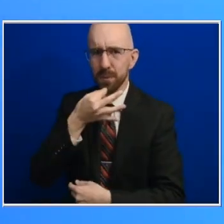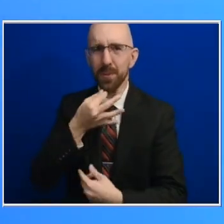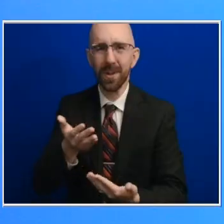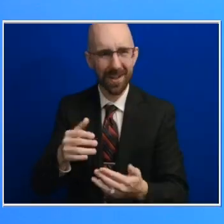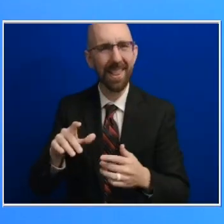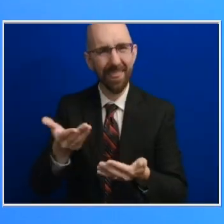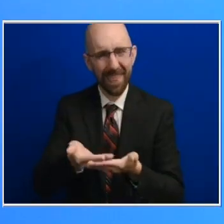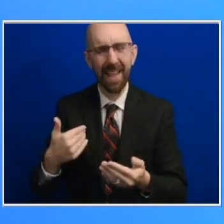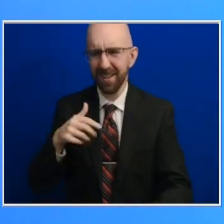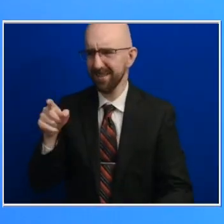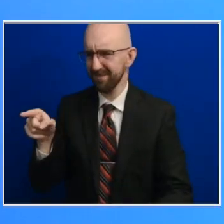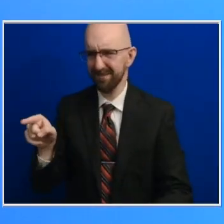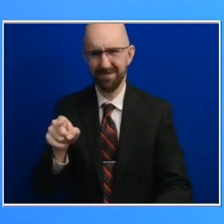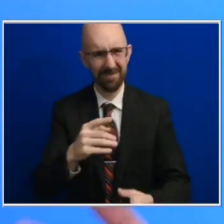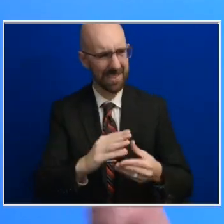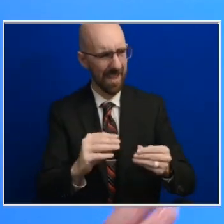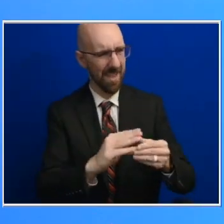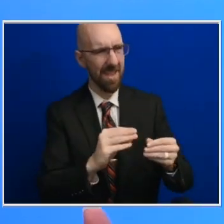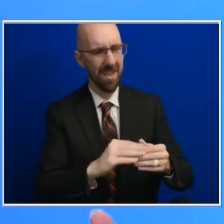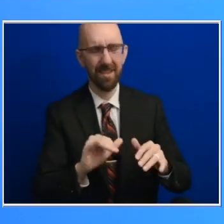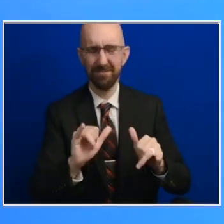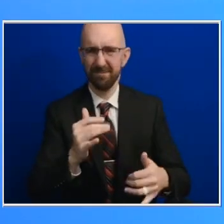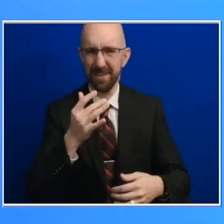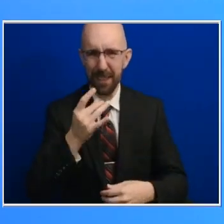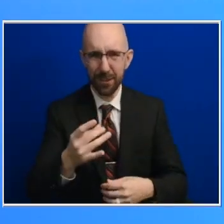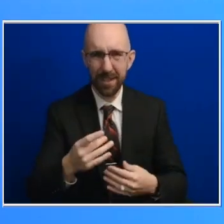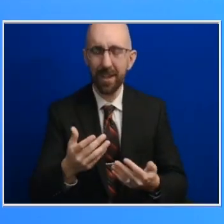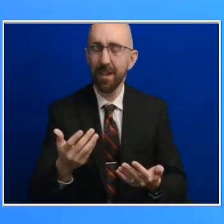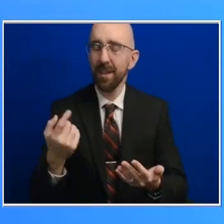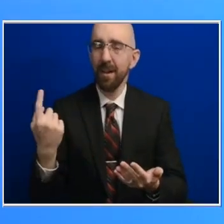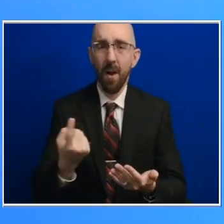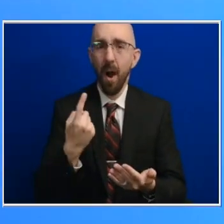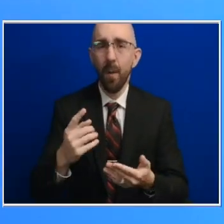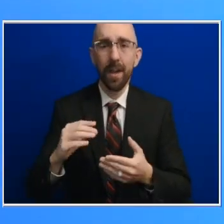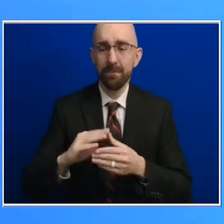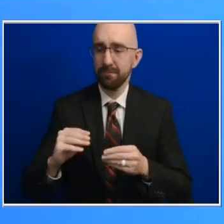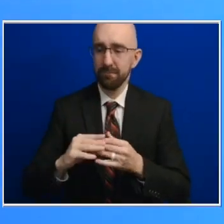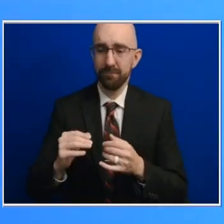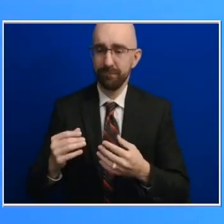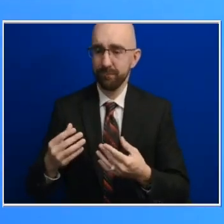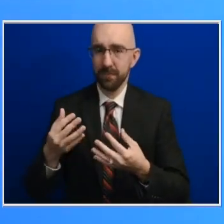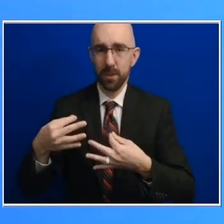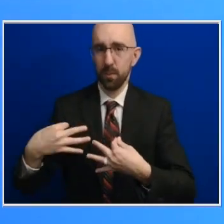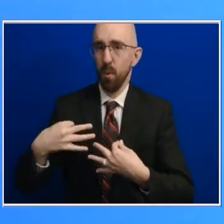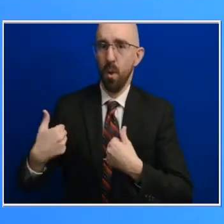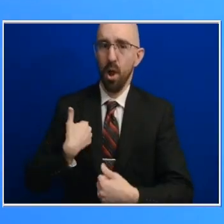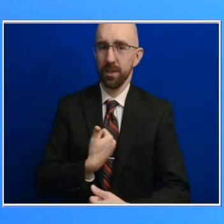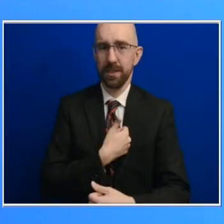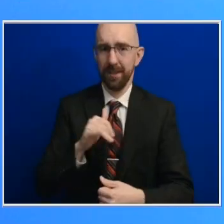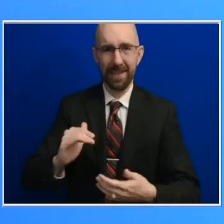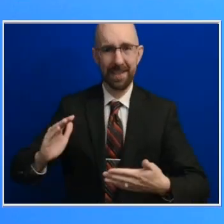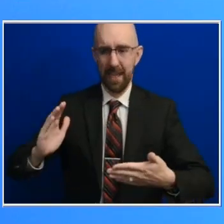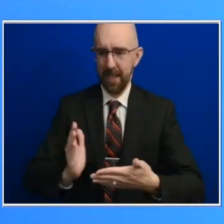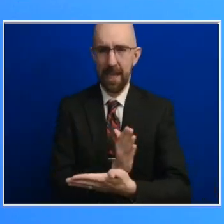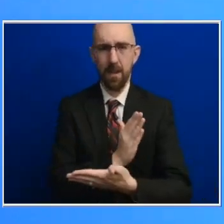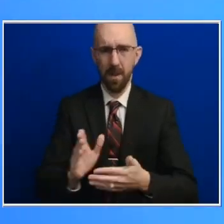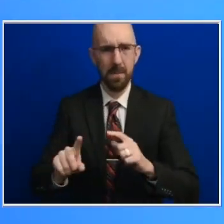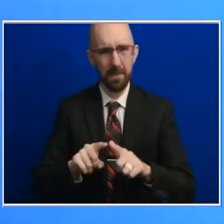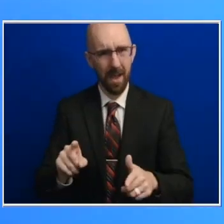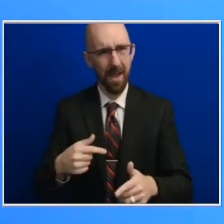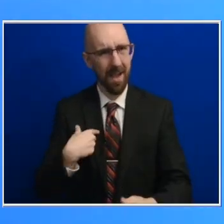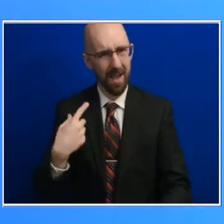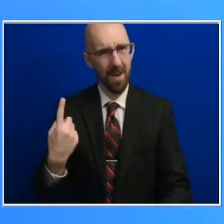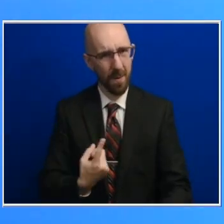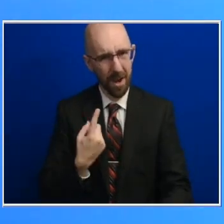so while I think we've always just told ourselves this is, a continuum, gosh, I kind not. of wonder, like, Yeah,